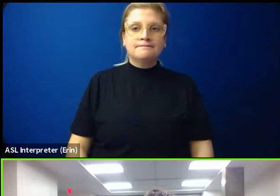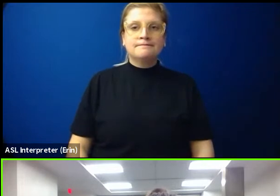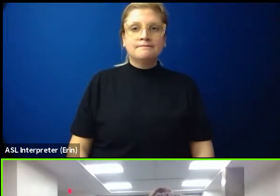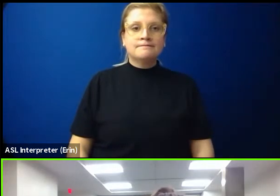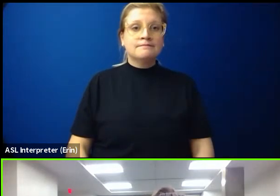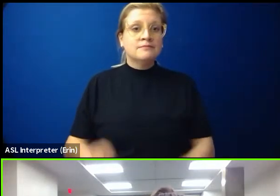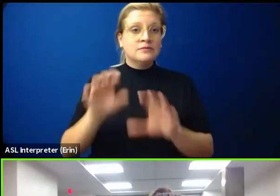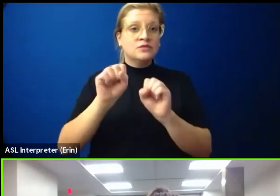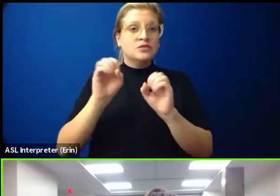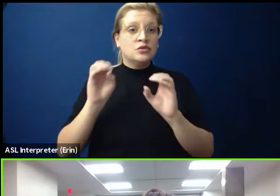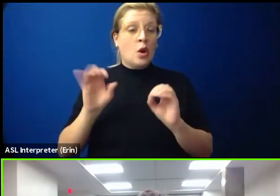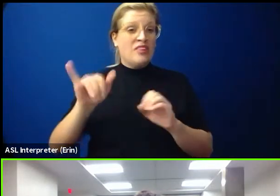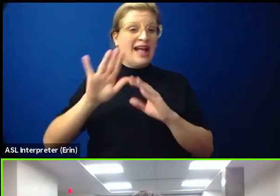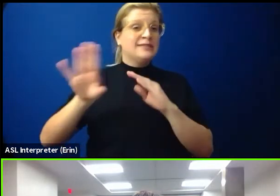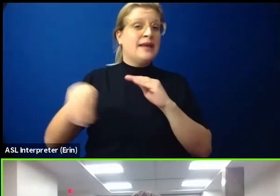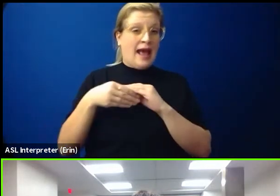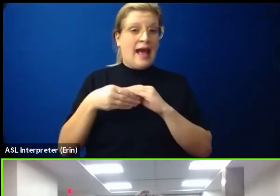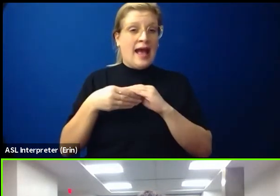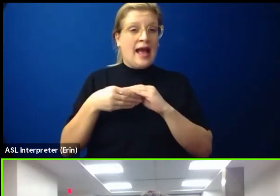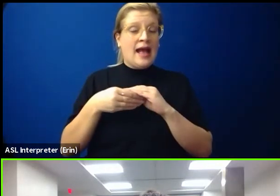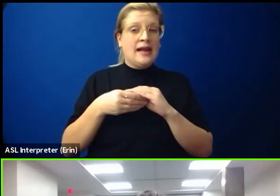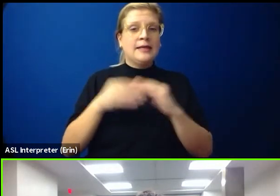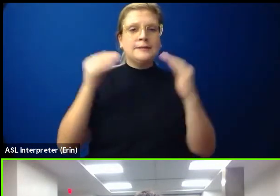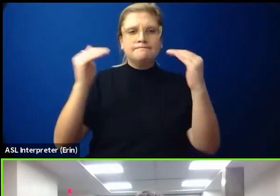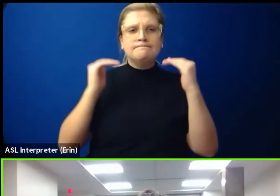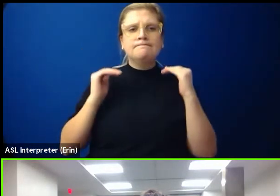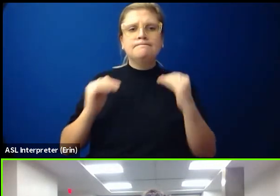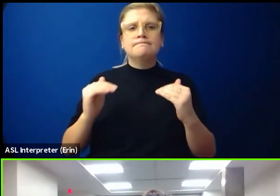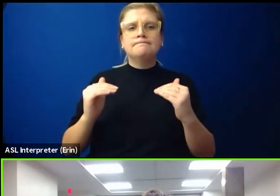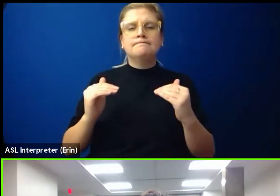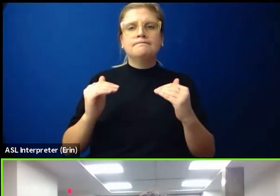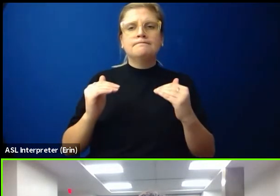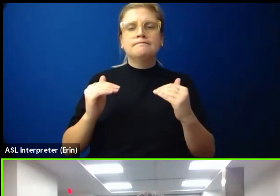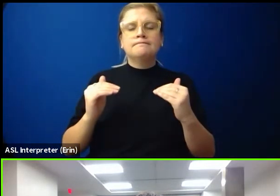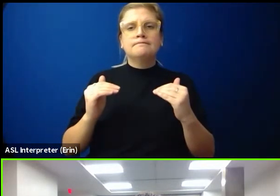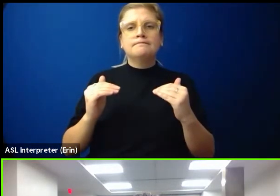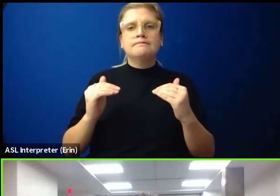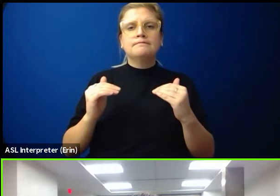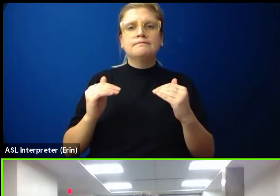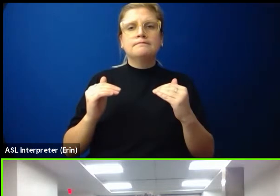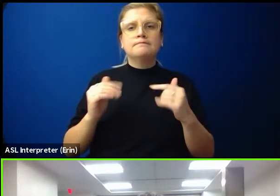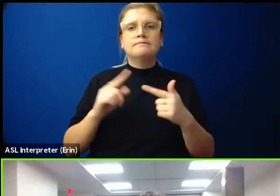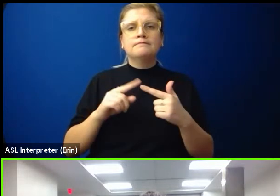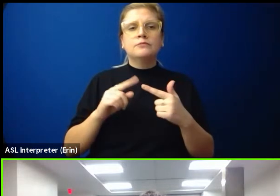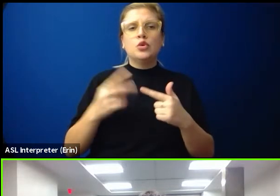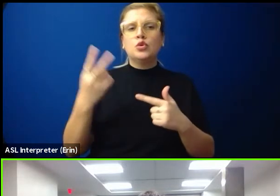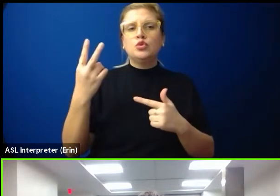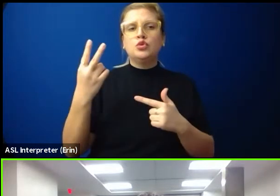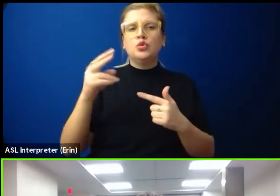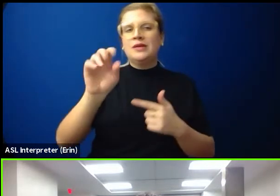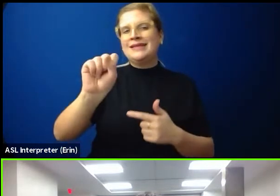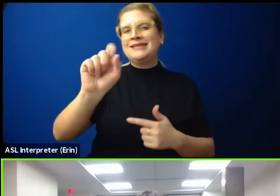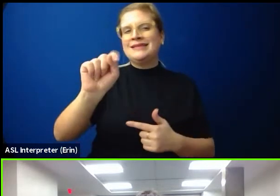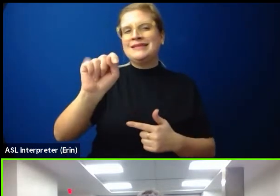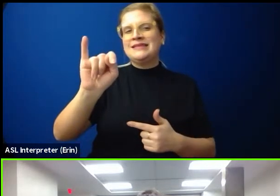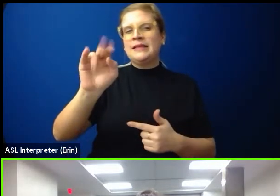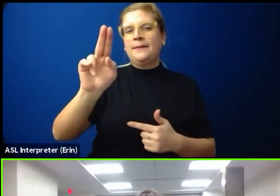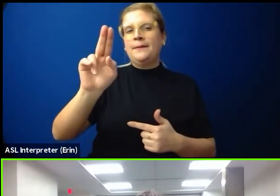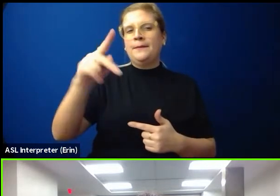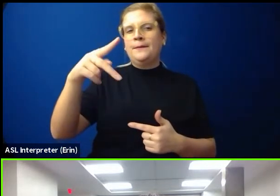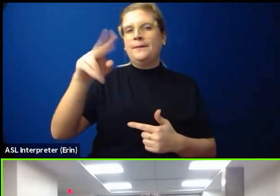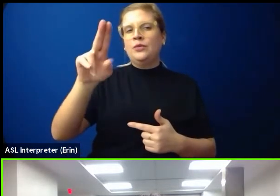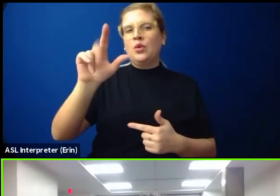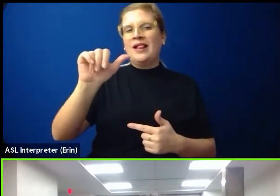So that has been added. And then there's also, as if you can see, 2 stipulated license requests that are in the